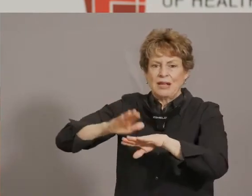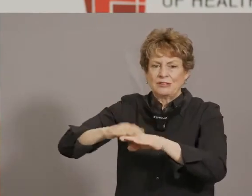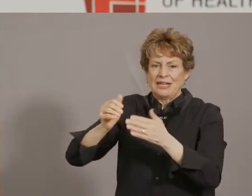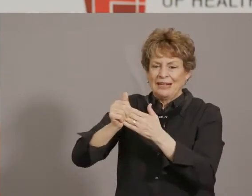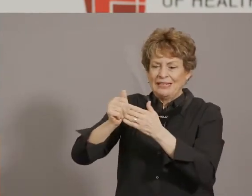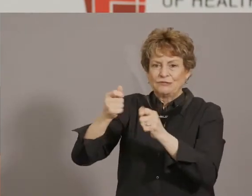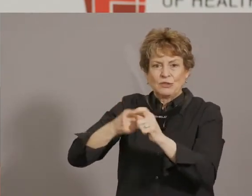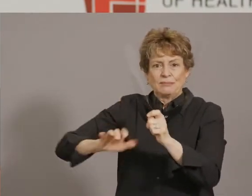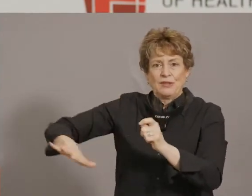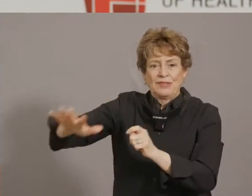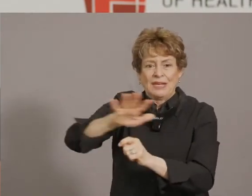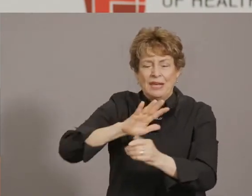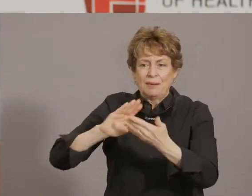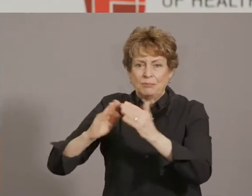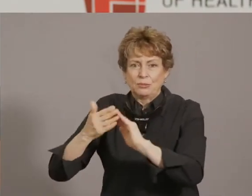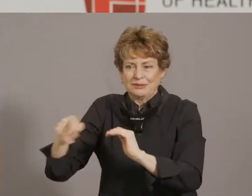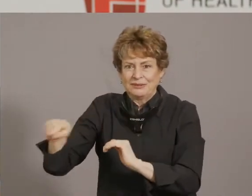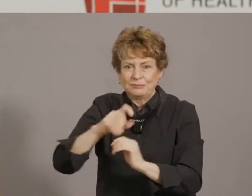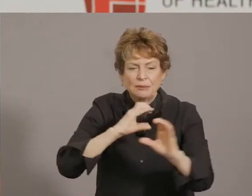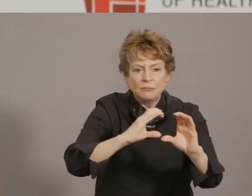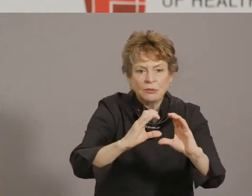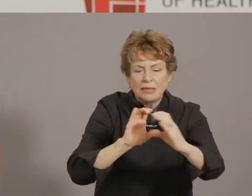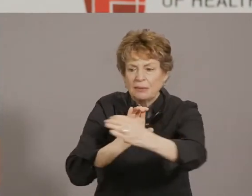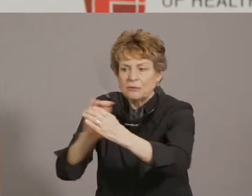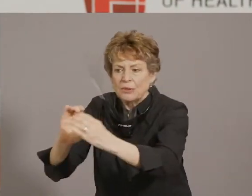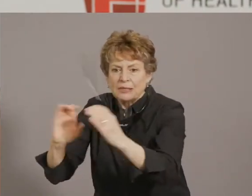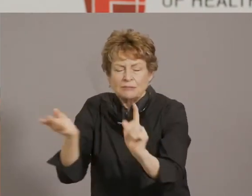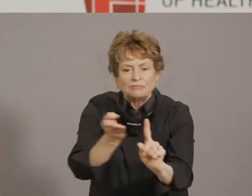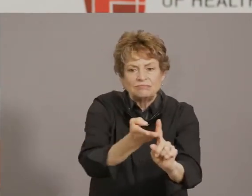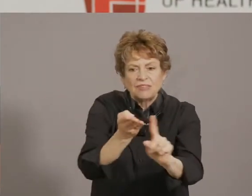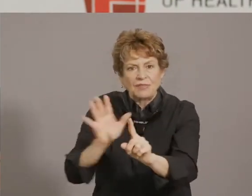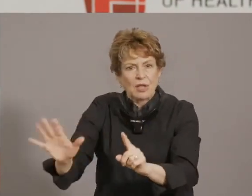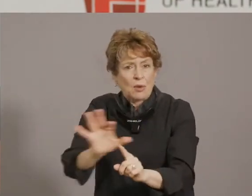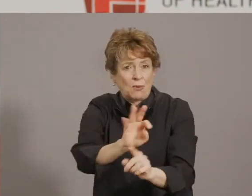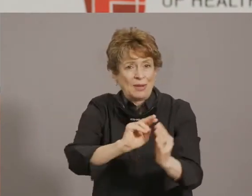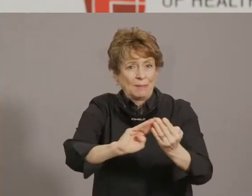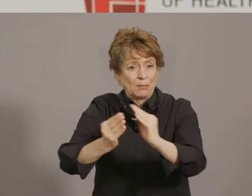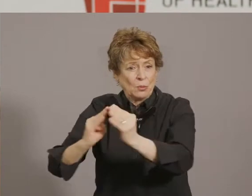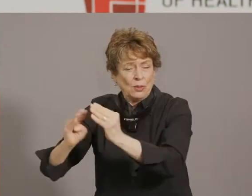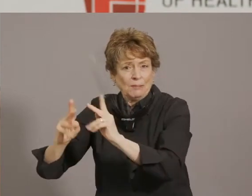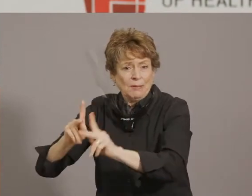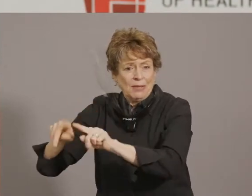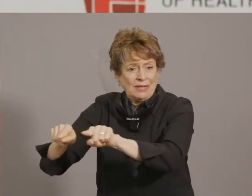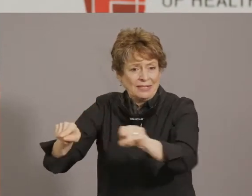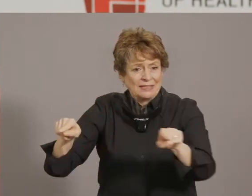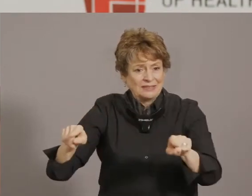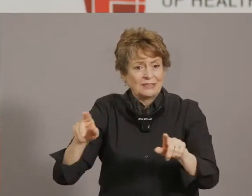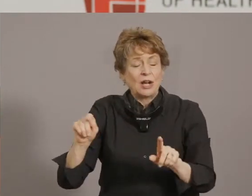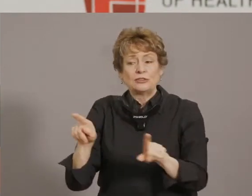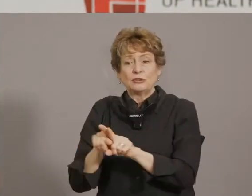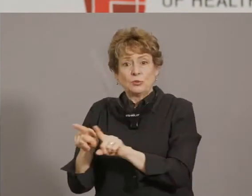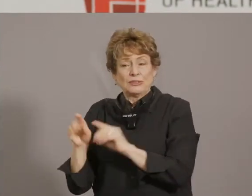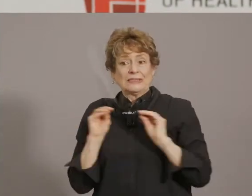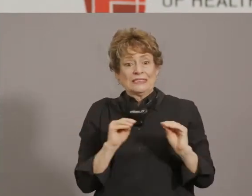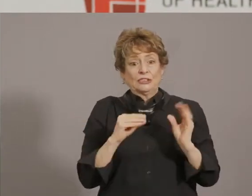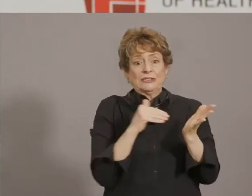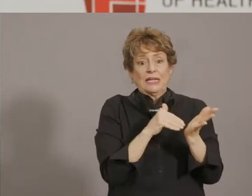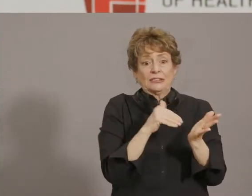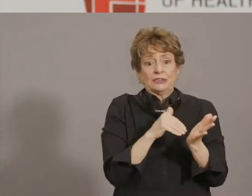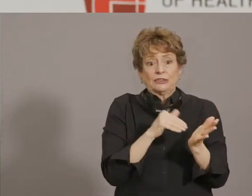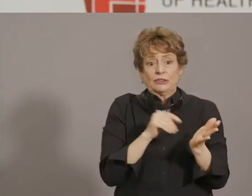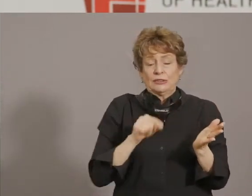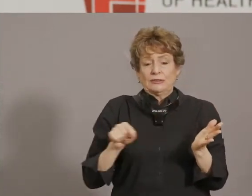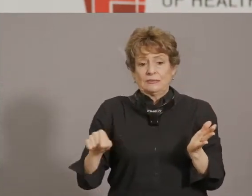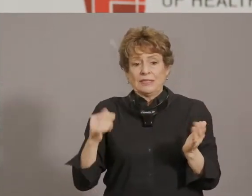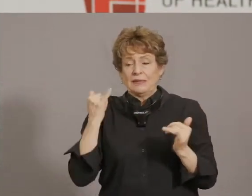encouraging healthcare providers that when they're addressing this with their patients, to get vaccinated. So